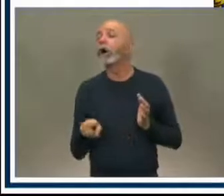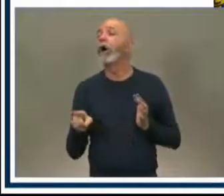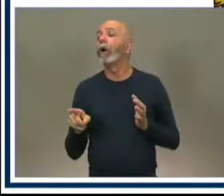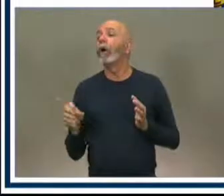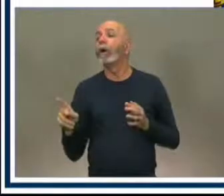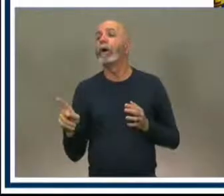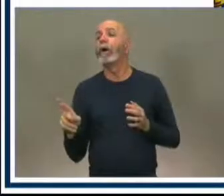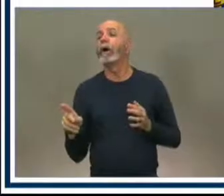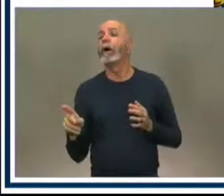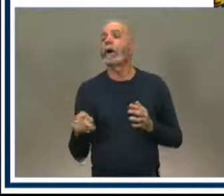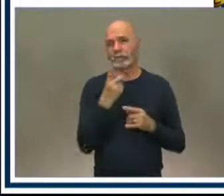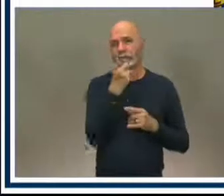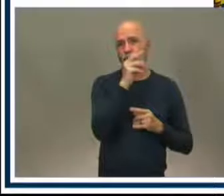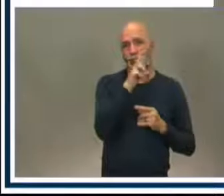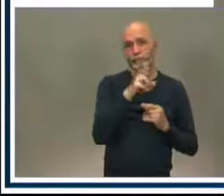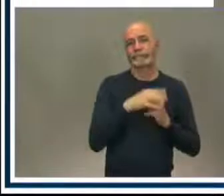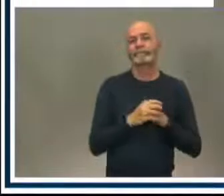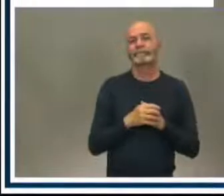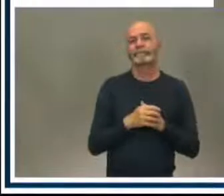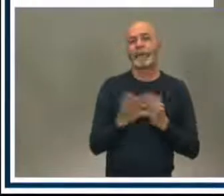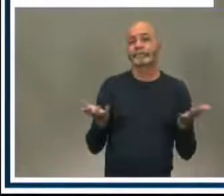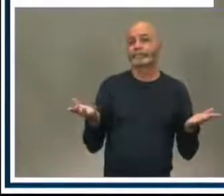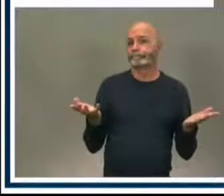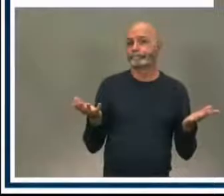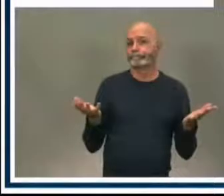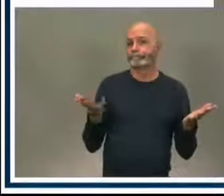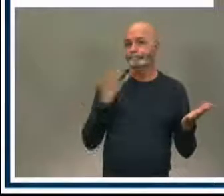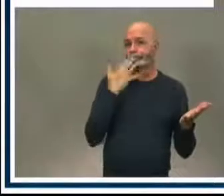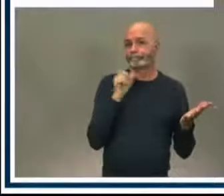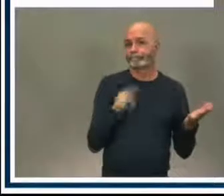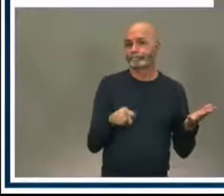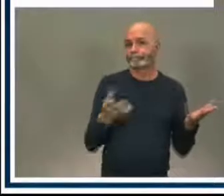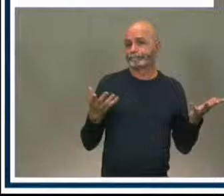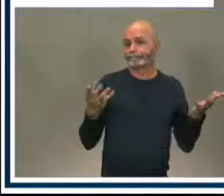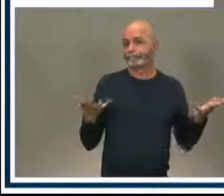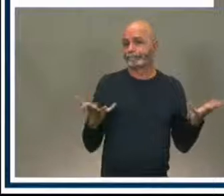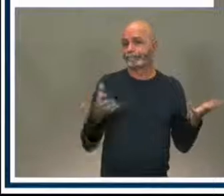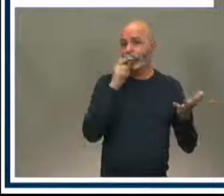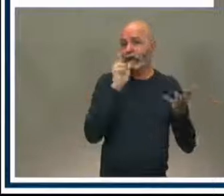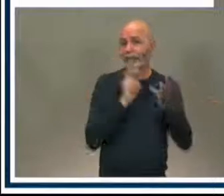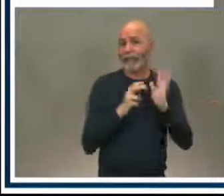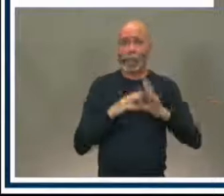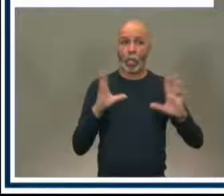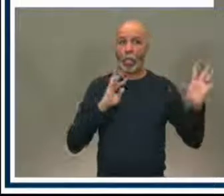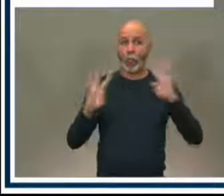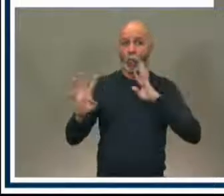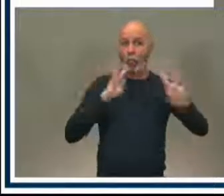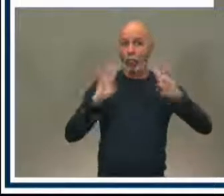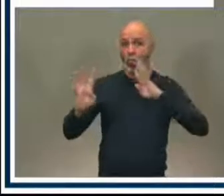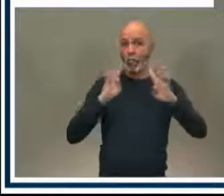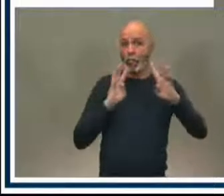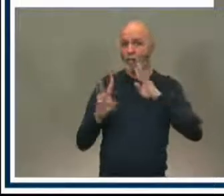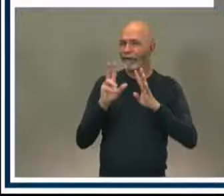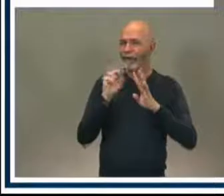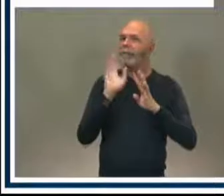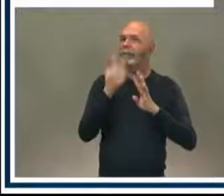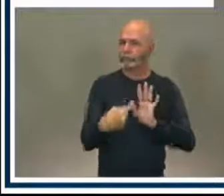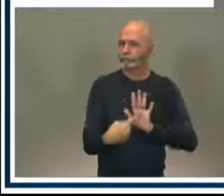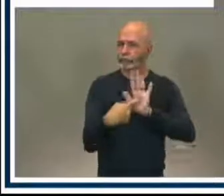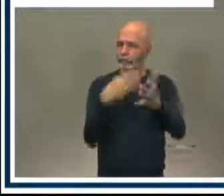know the detail, but we're very clear that it's not just word, that people have to show some reliable proof of